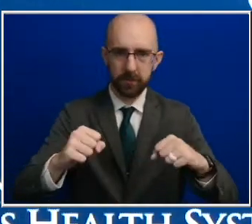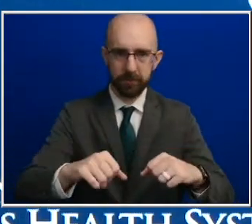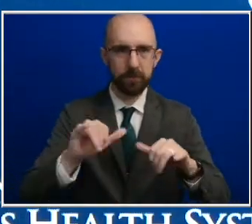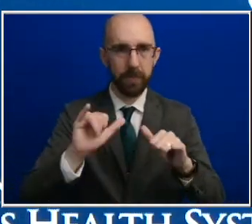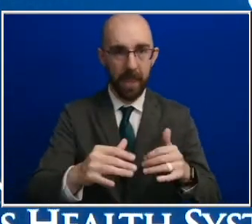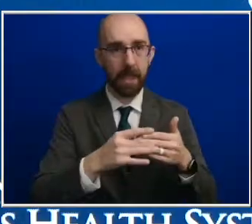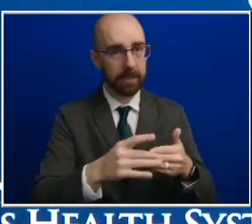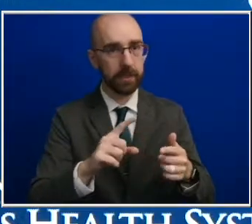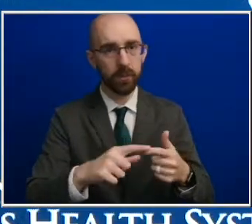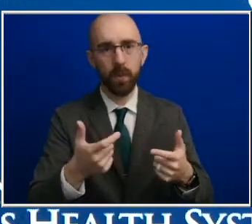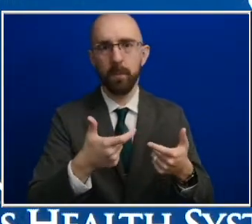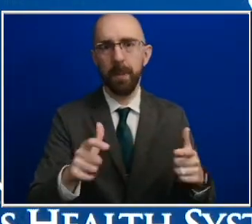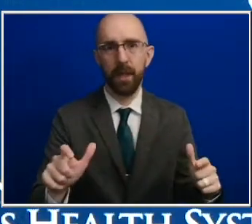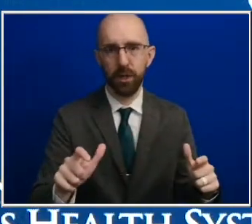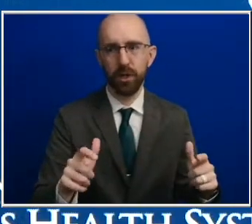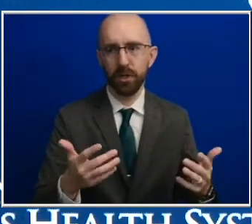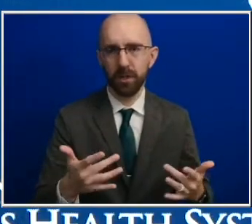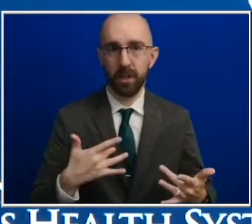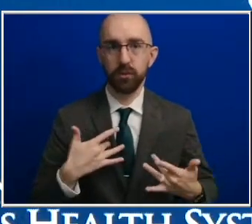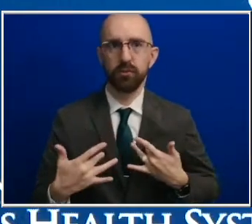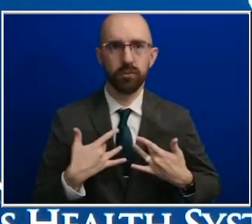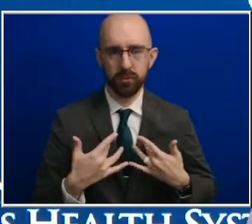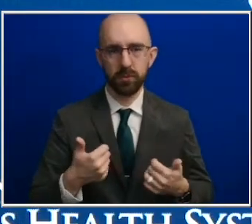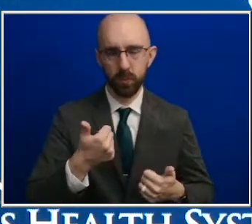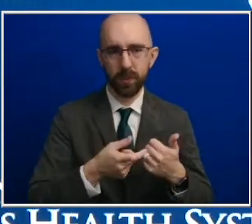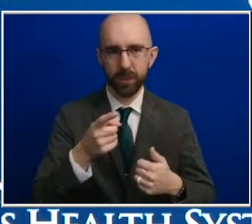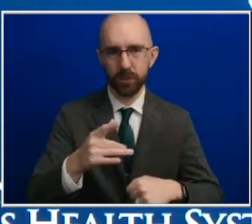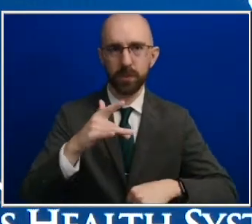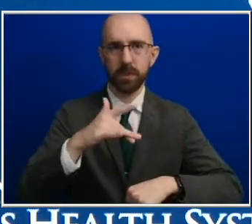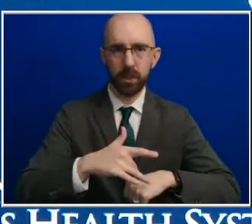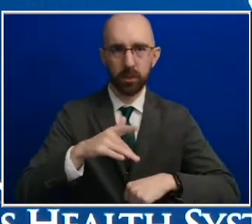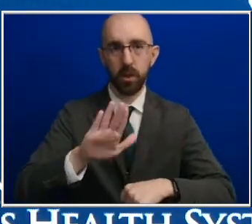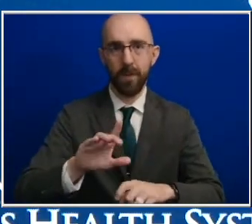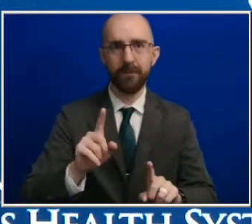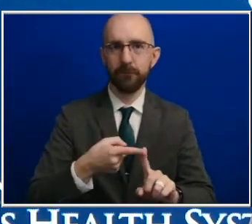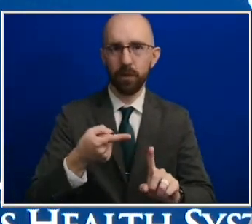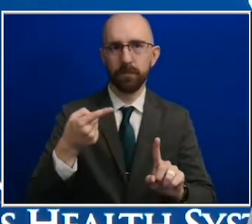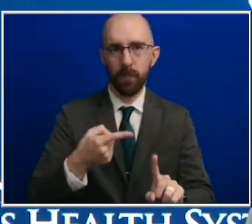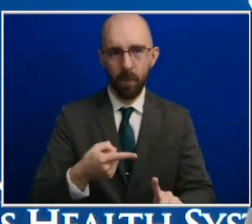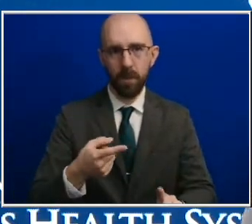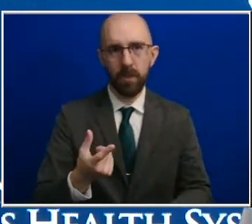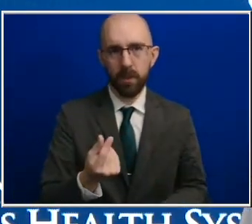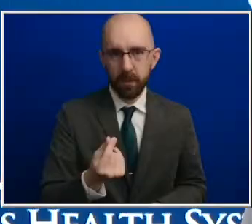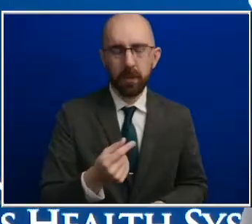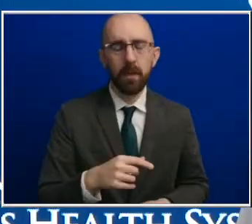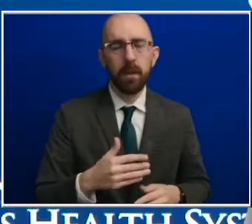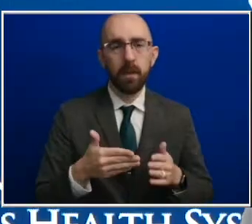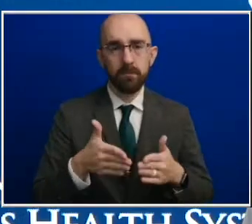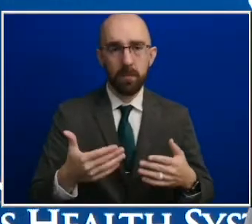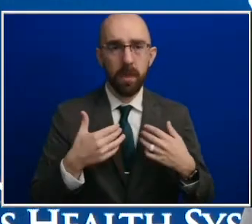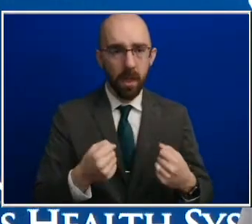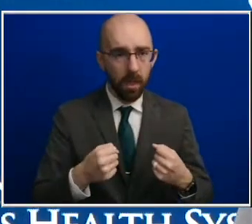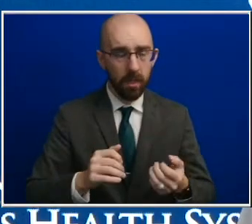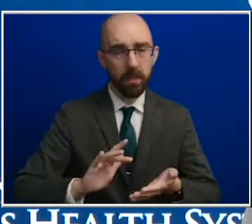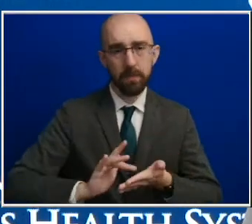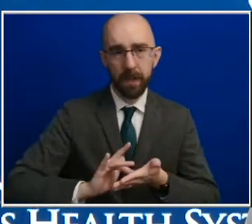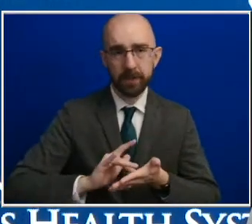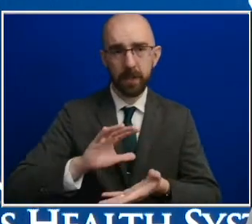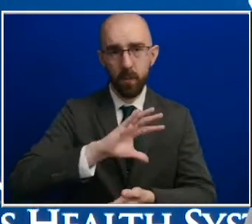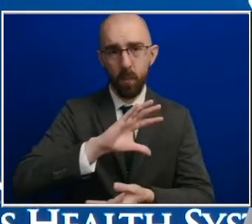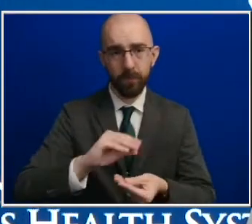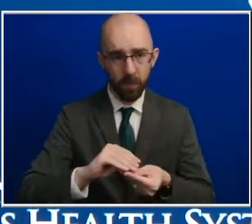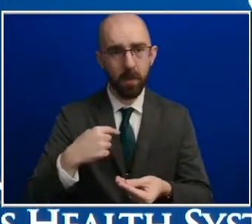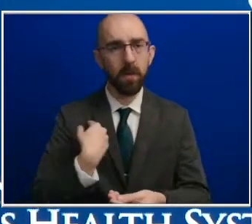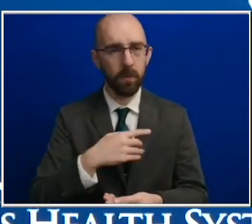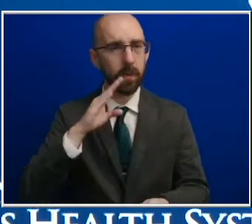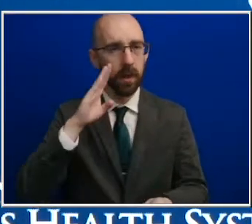bigger concern, which you touched on your first point, is public health and medicine overall. We know that